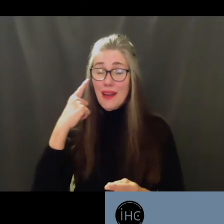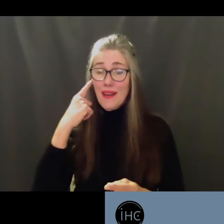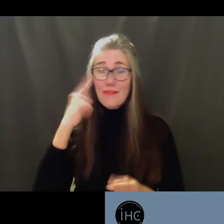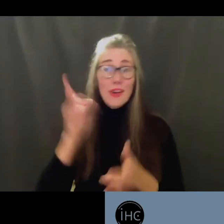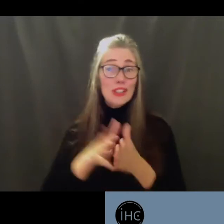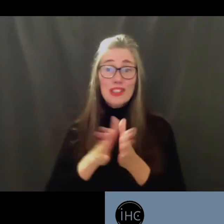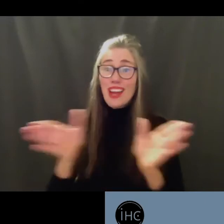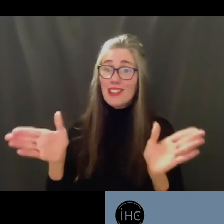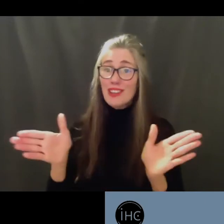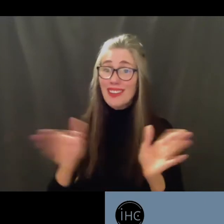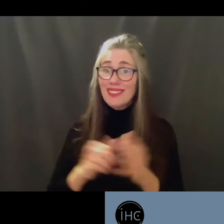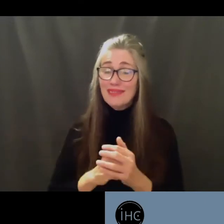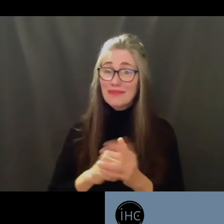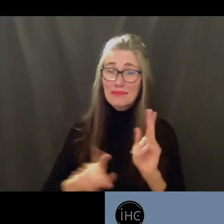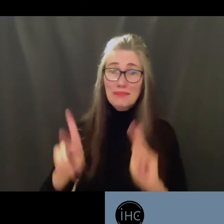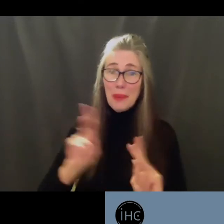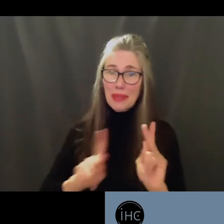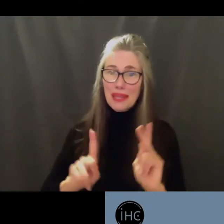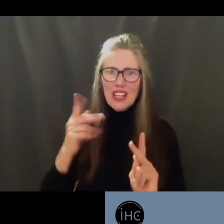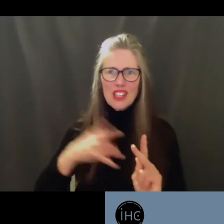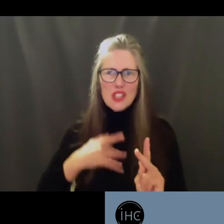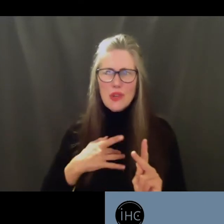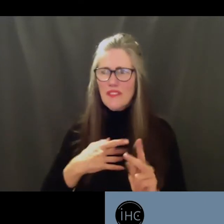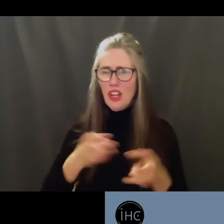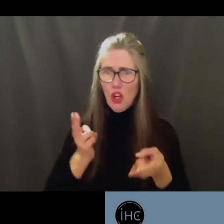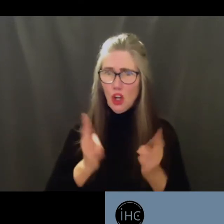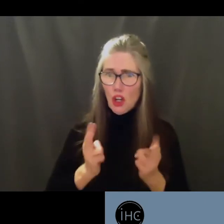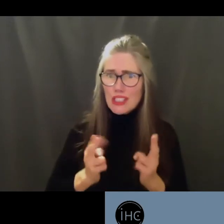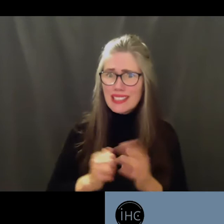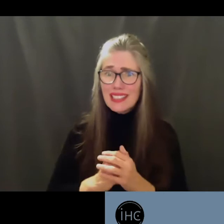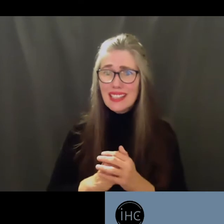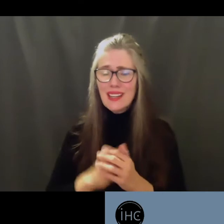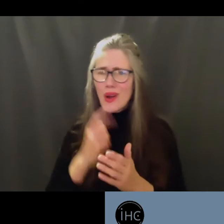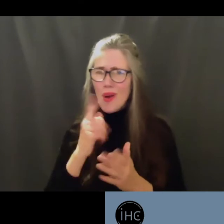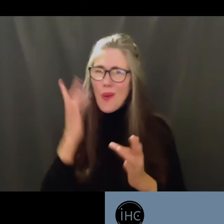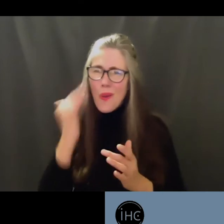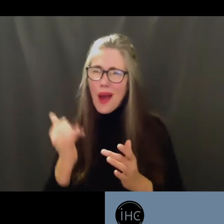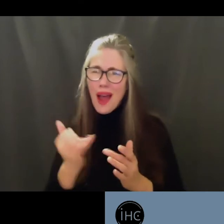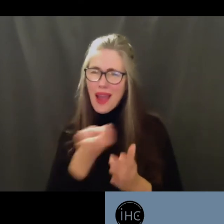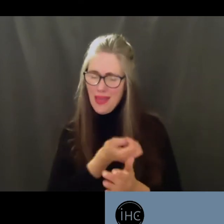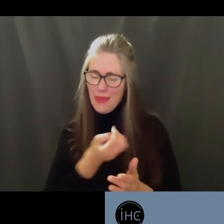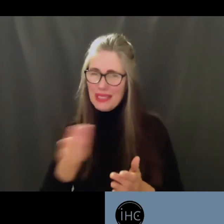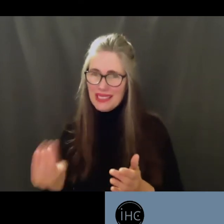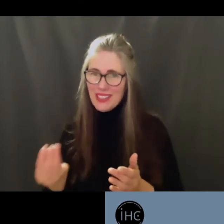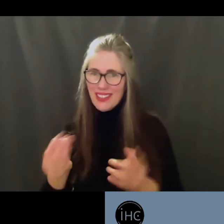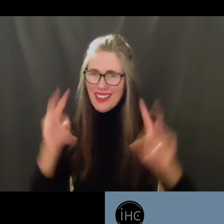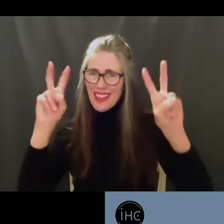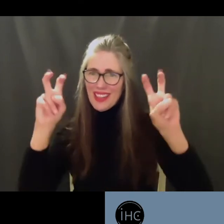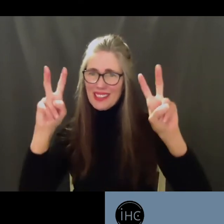general public? Was there a particular urgency, or what was it about this material that compelled